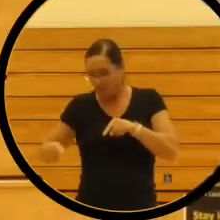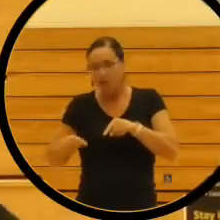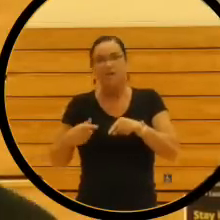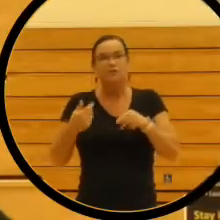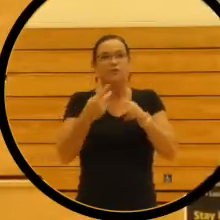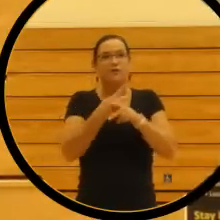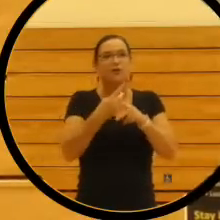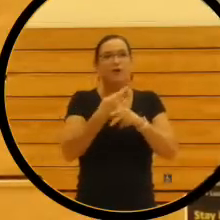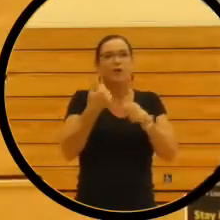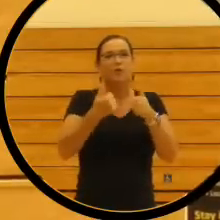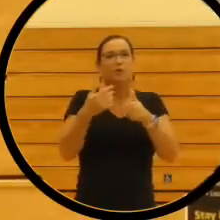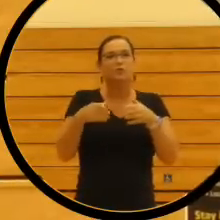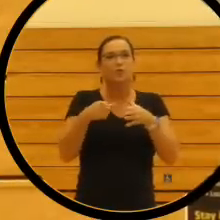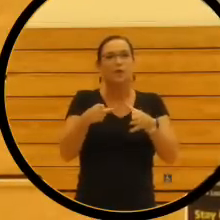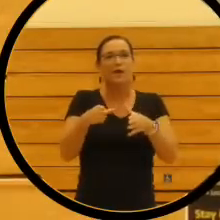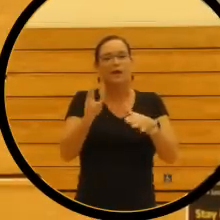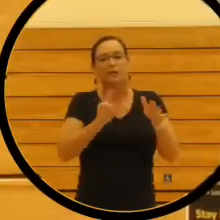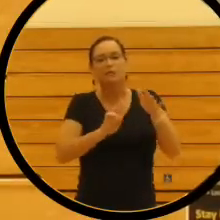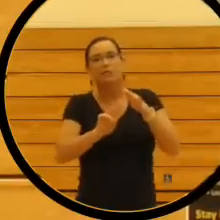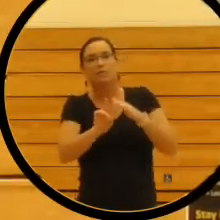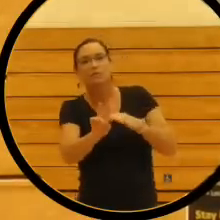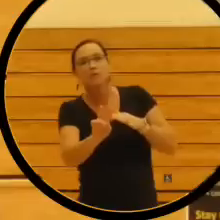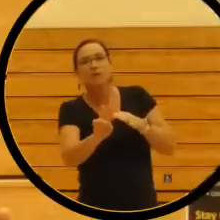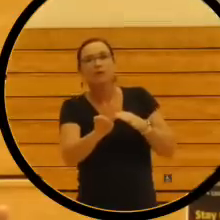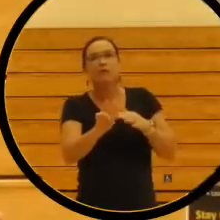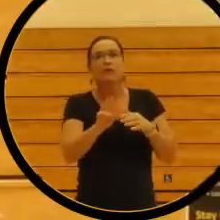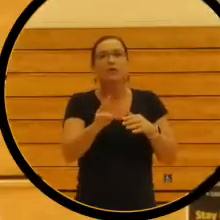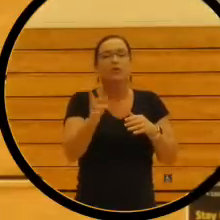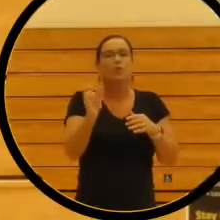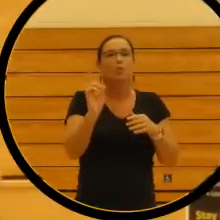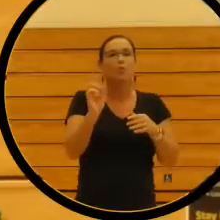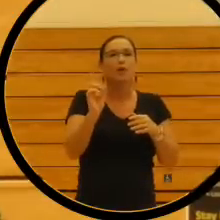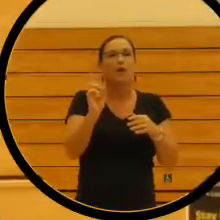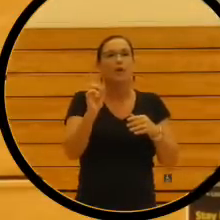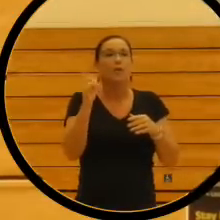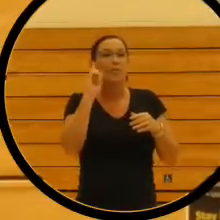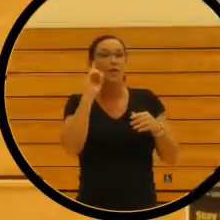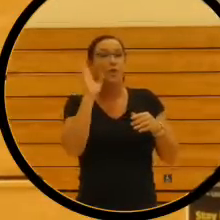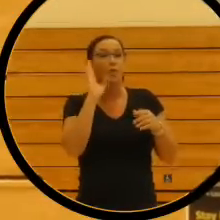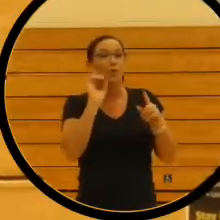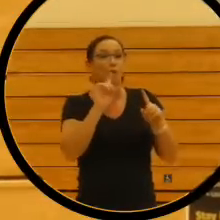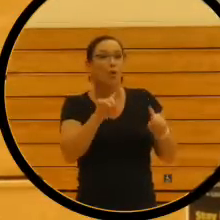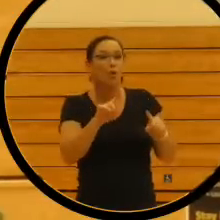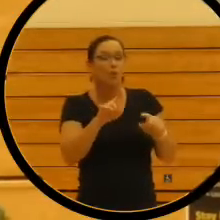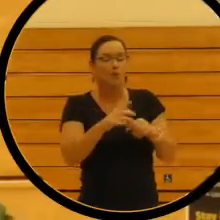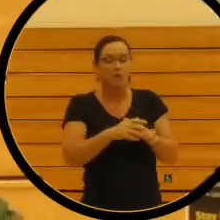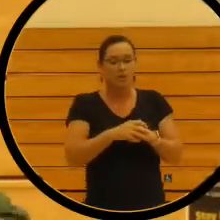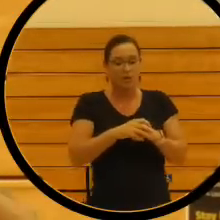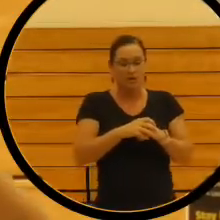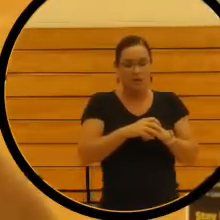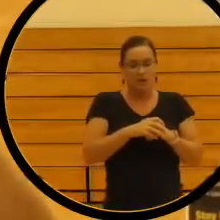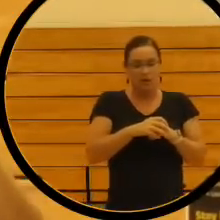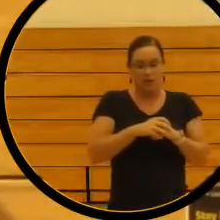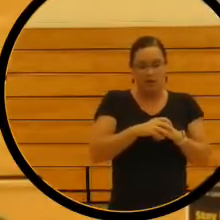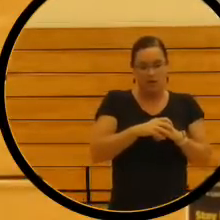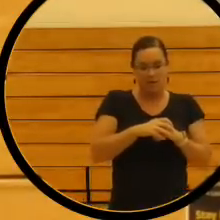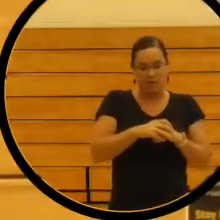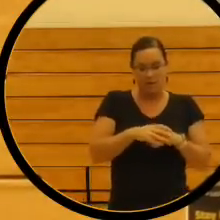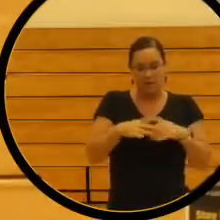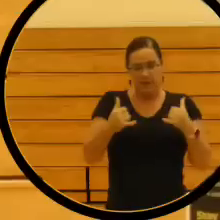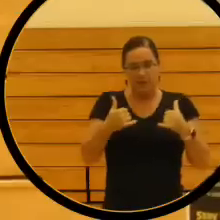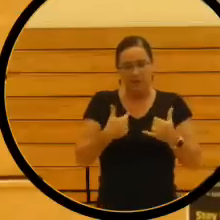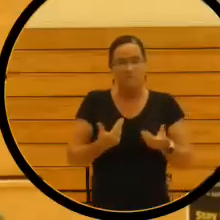to give us a forecast of where it anticipates, and it integrates topography. And now we got